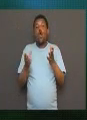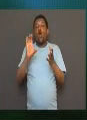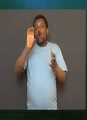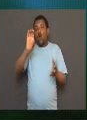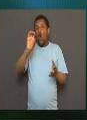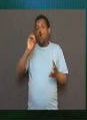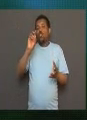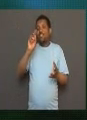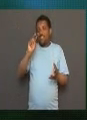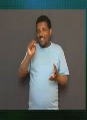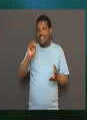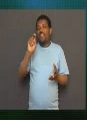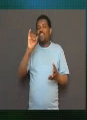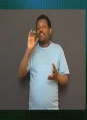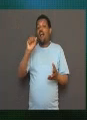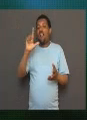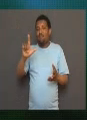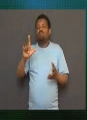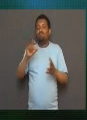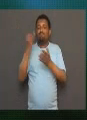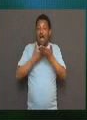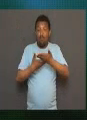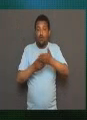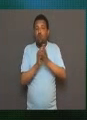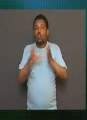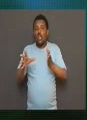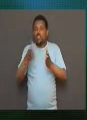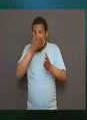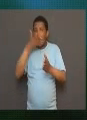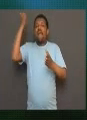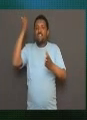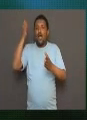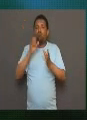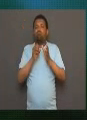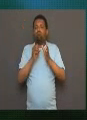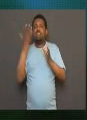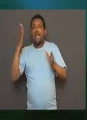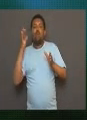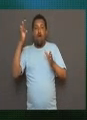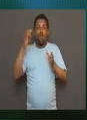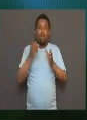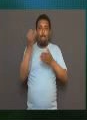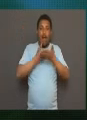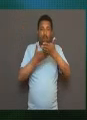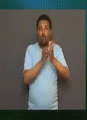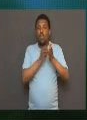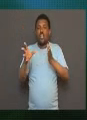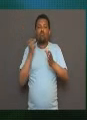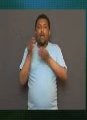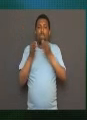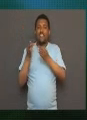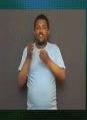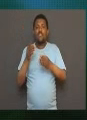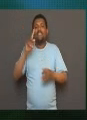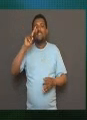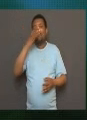Conical map projection is the best type of map projection to depict